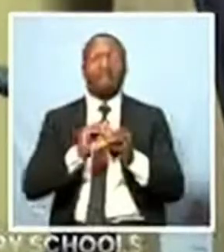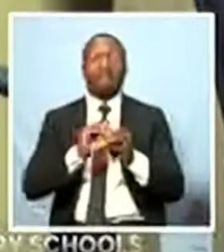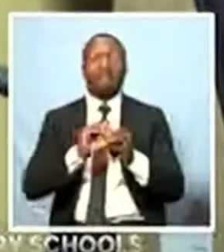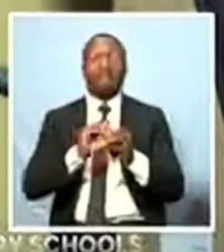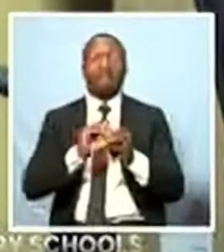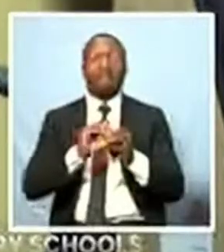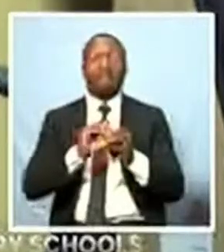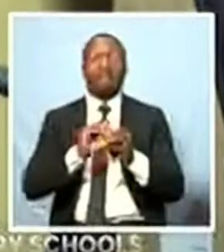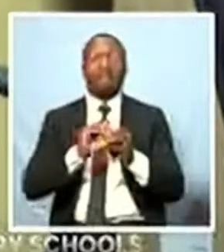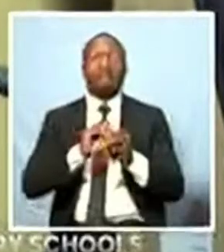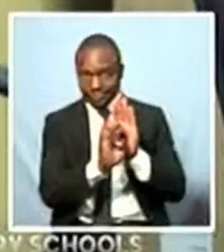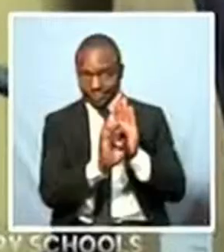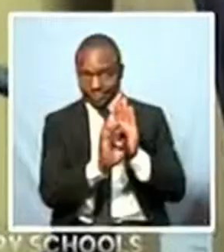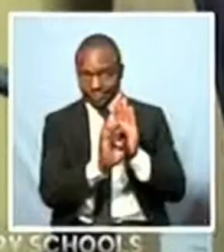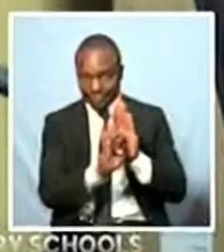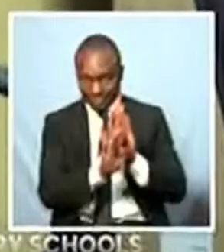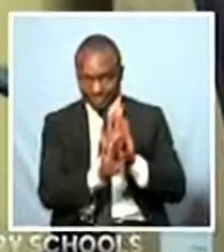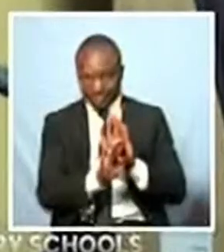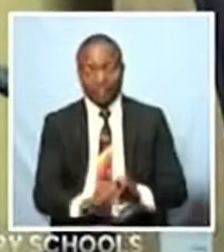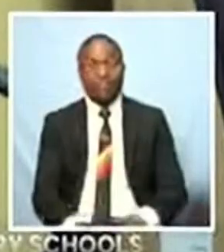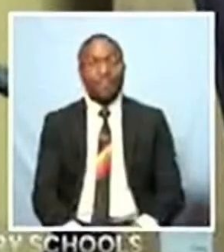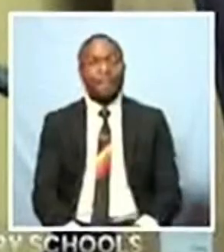For example,